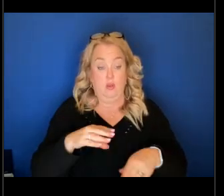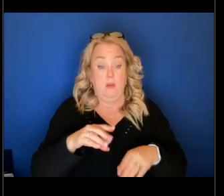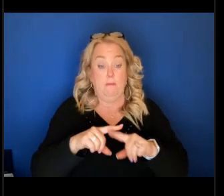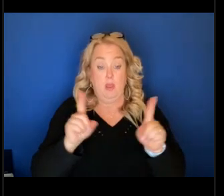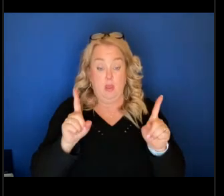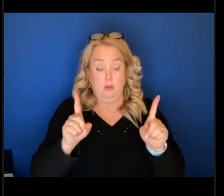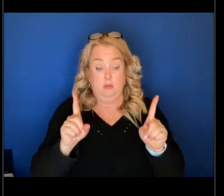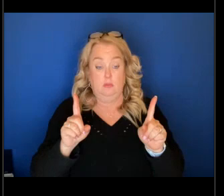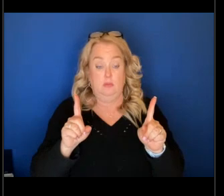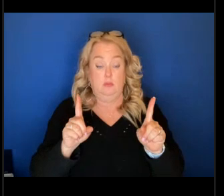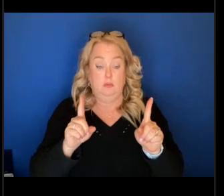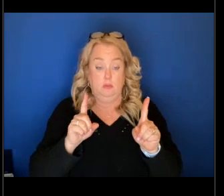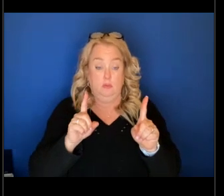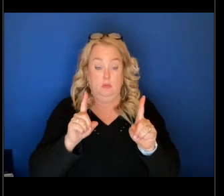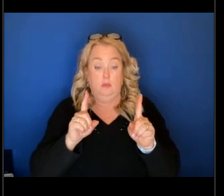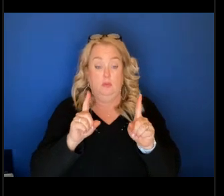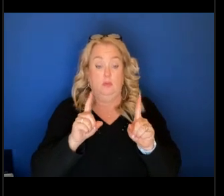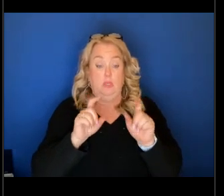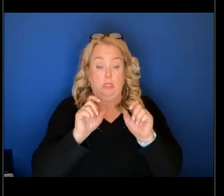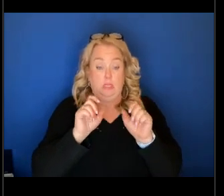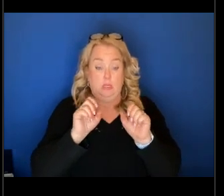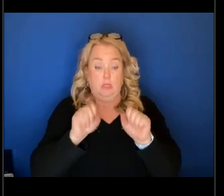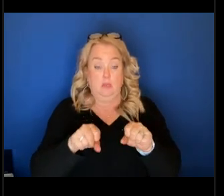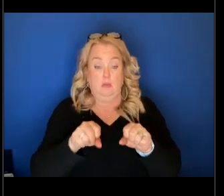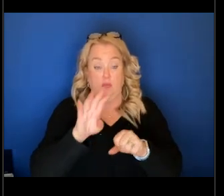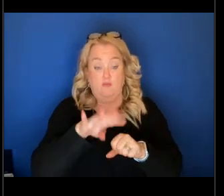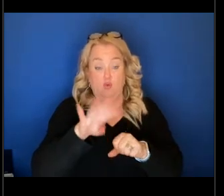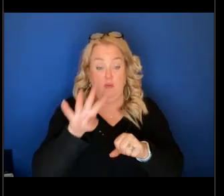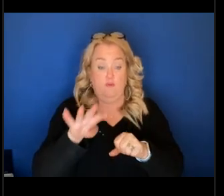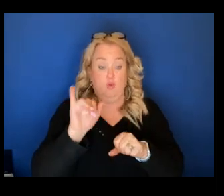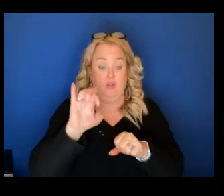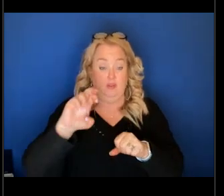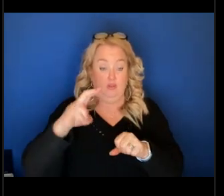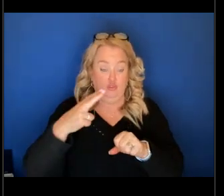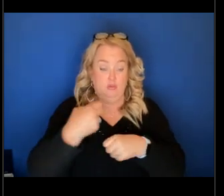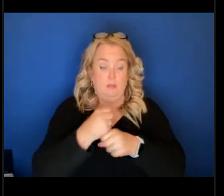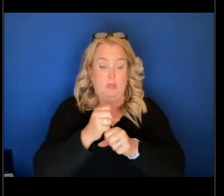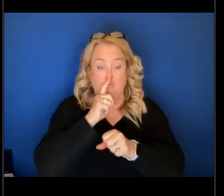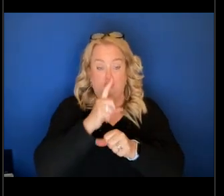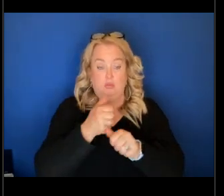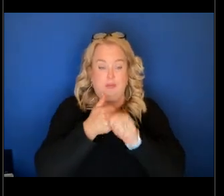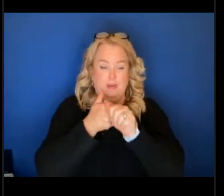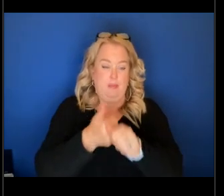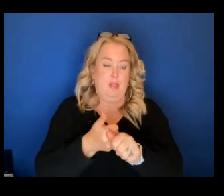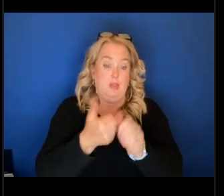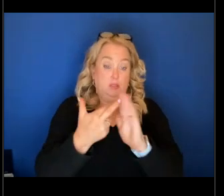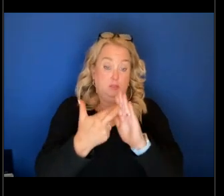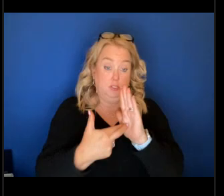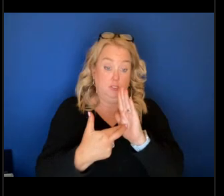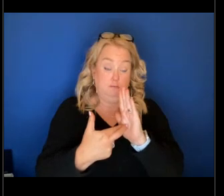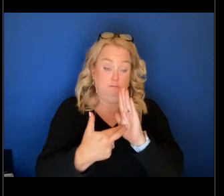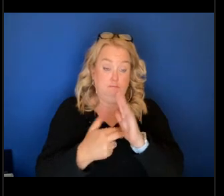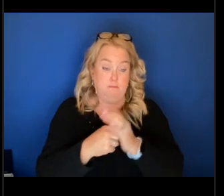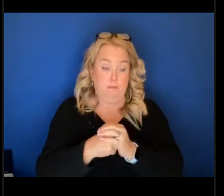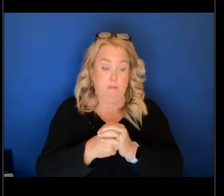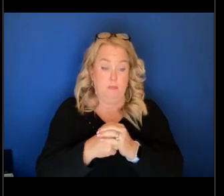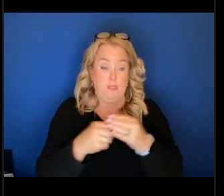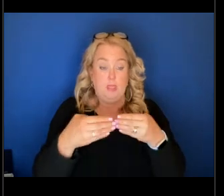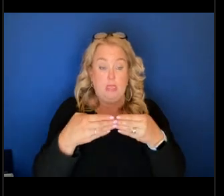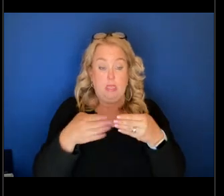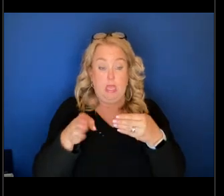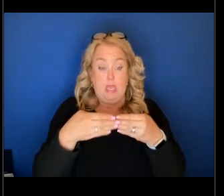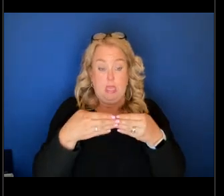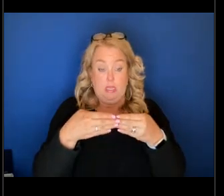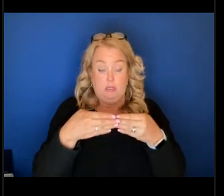but specifying them at 44 inches ensures compliance. Gate